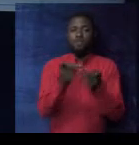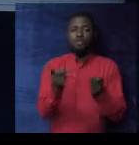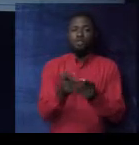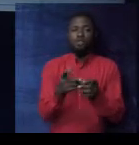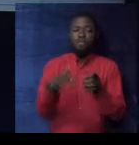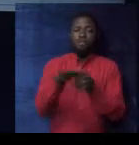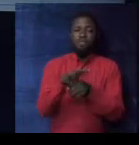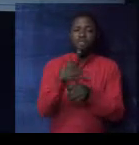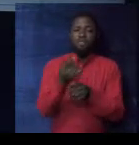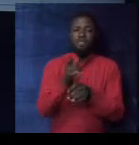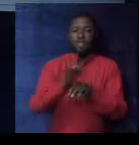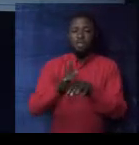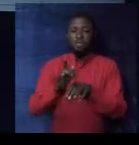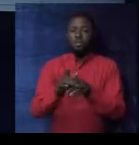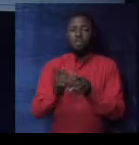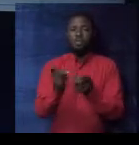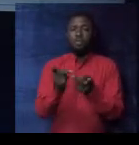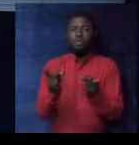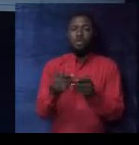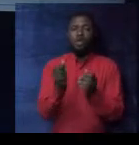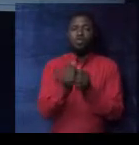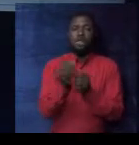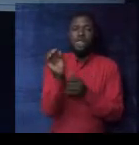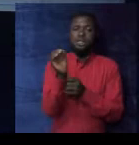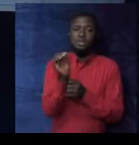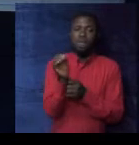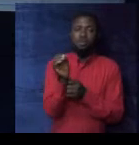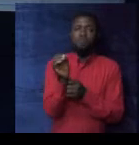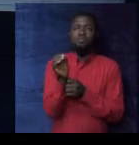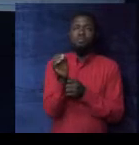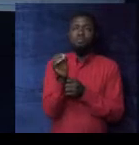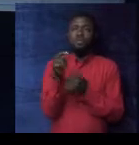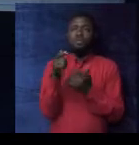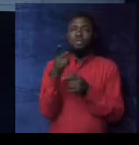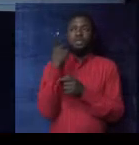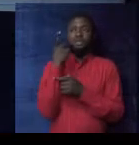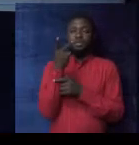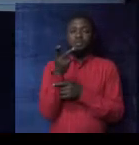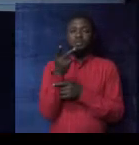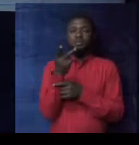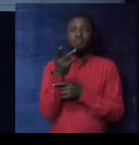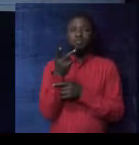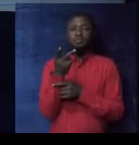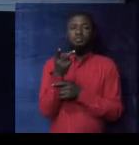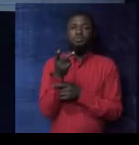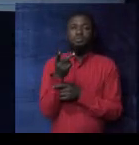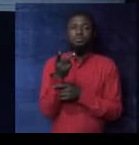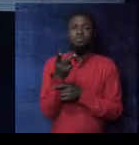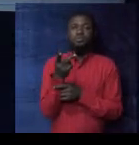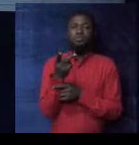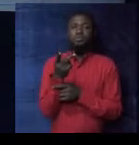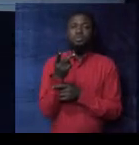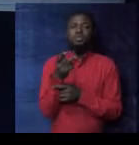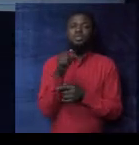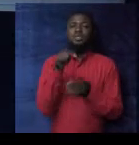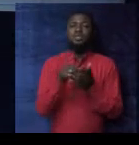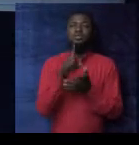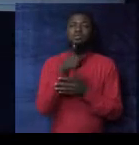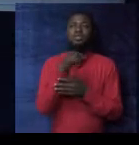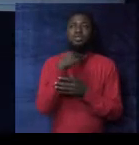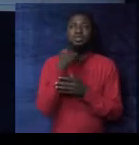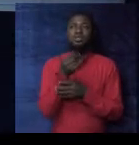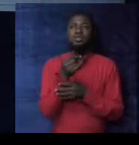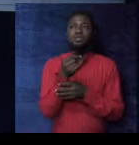new position, you fill the previous position with 0, and then you get the value of that digit. So let's see how this is done in real